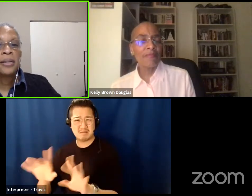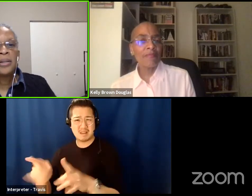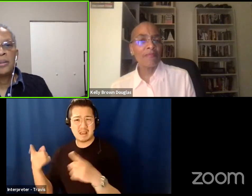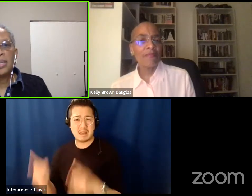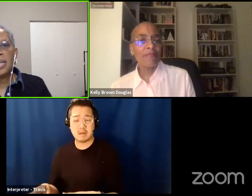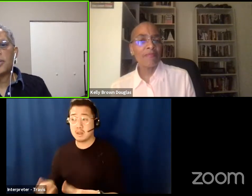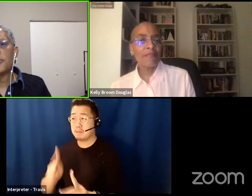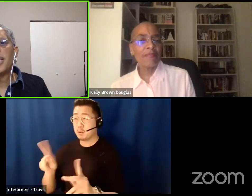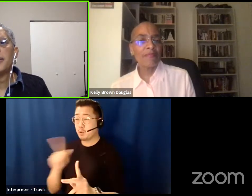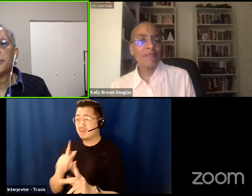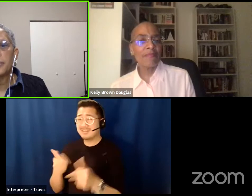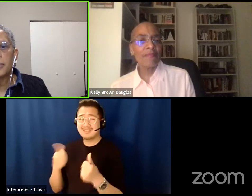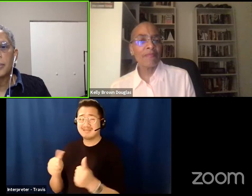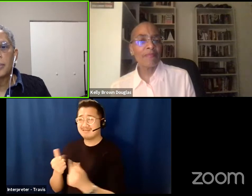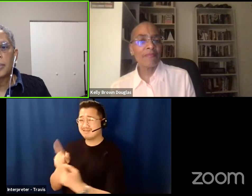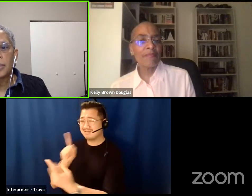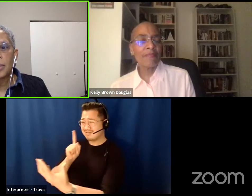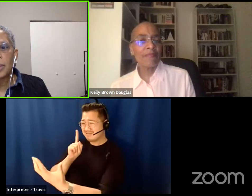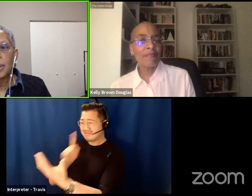tried to intervene,